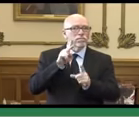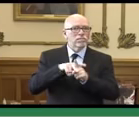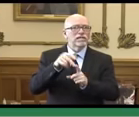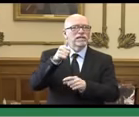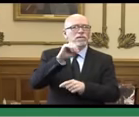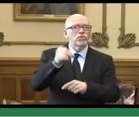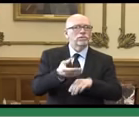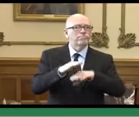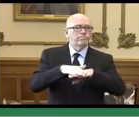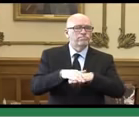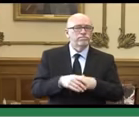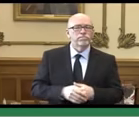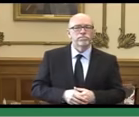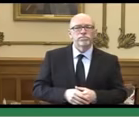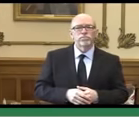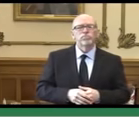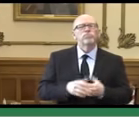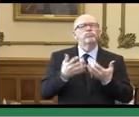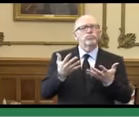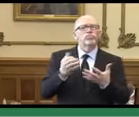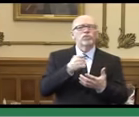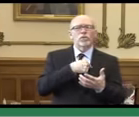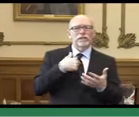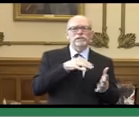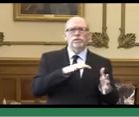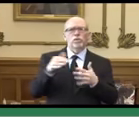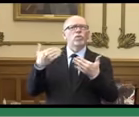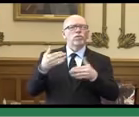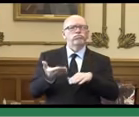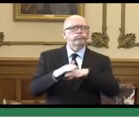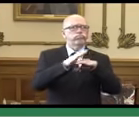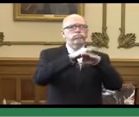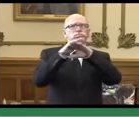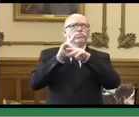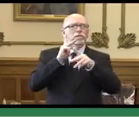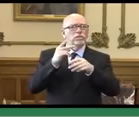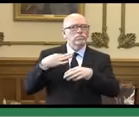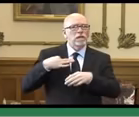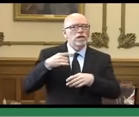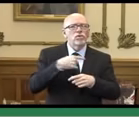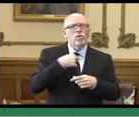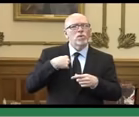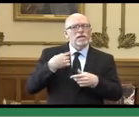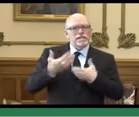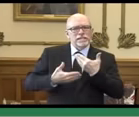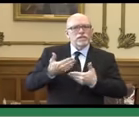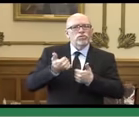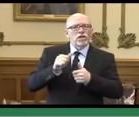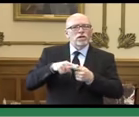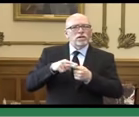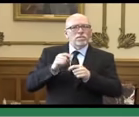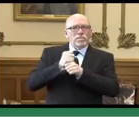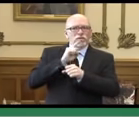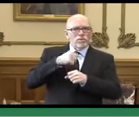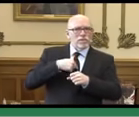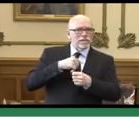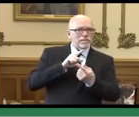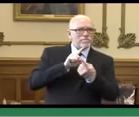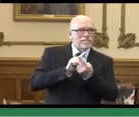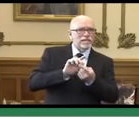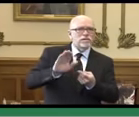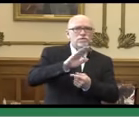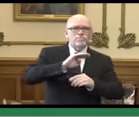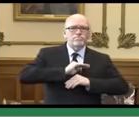higher. So we've taken a number of steps to help ensure continuity of benefits as we work to meet unmet and emerging